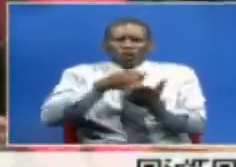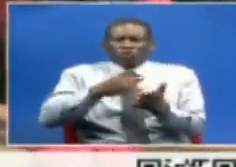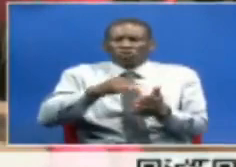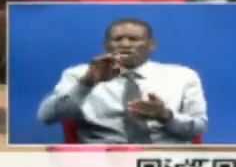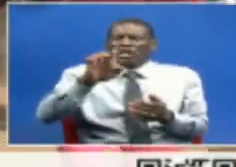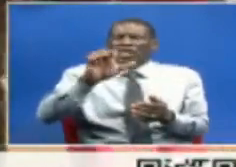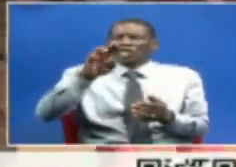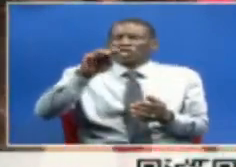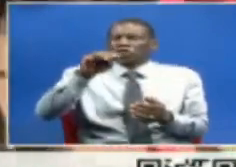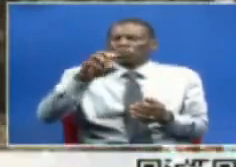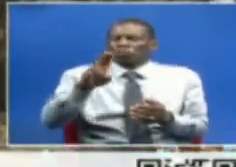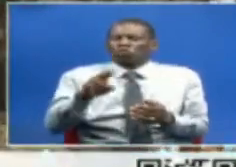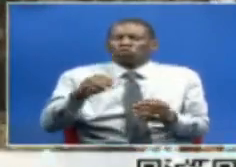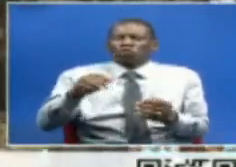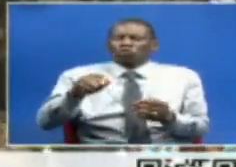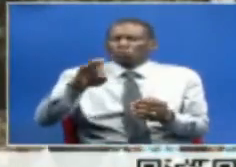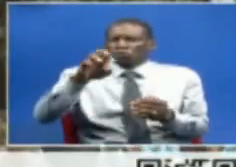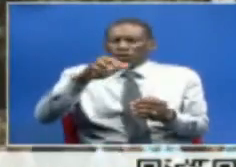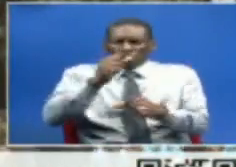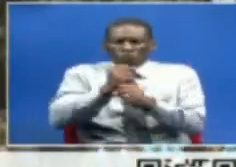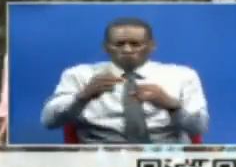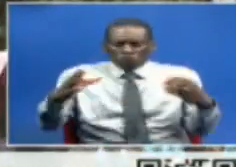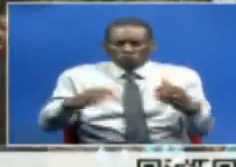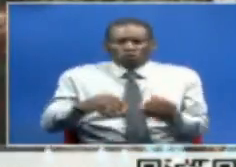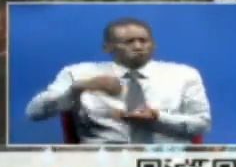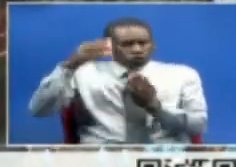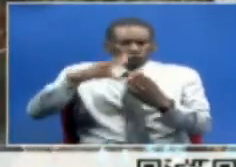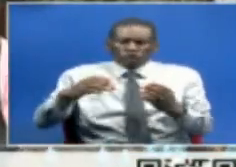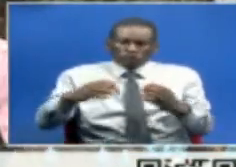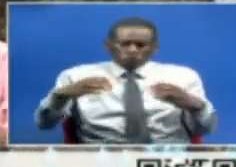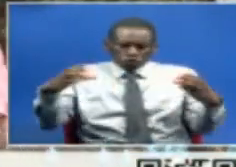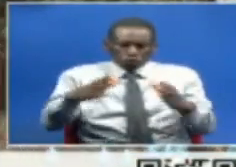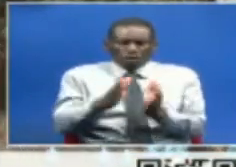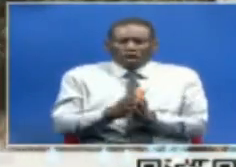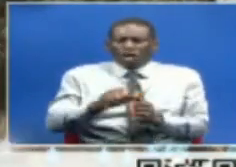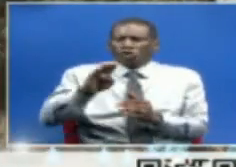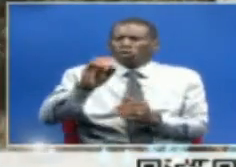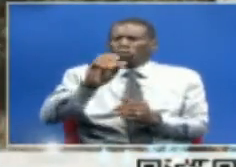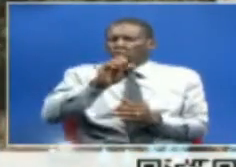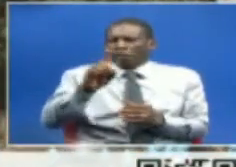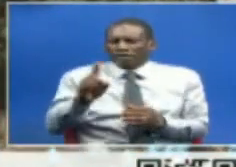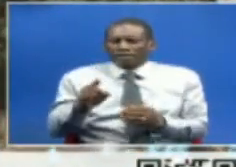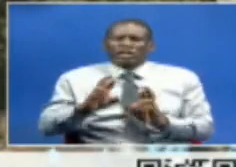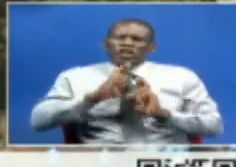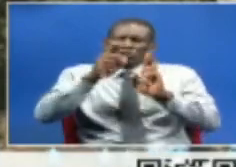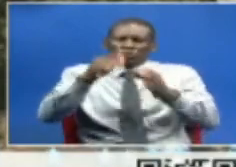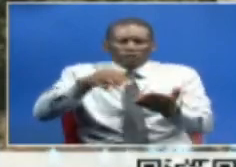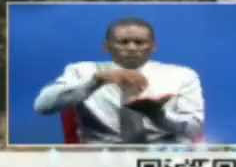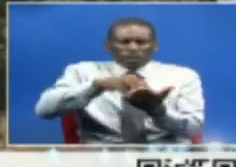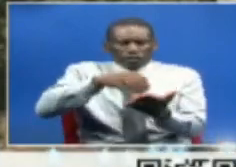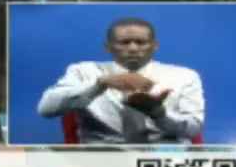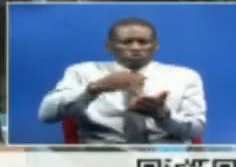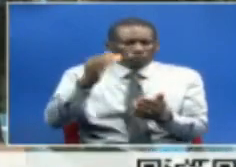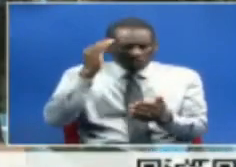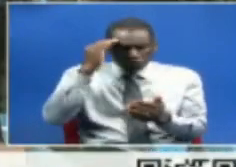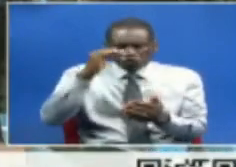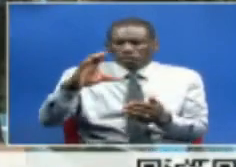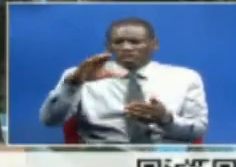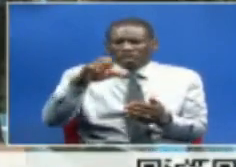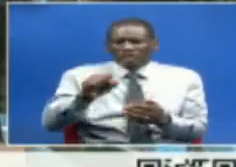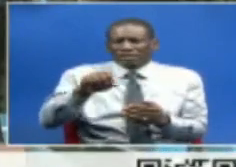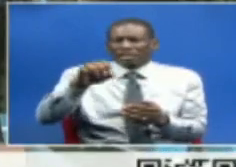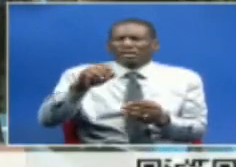Working Group, the Students Caucus, and Boaz Waroko. The respondents in this case include Education CS Ezekiel